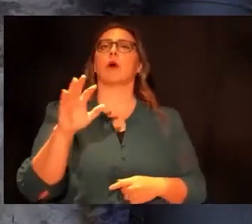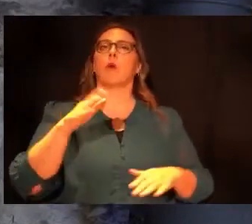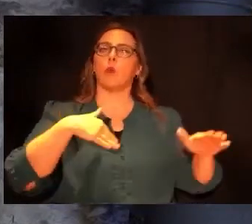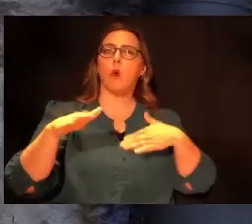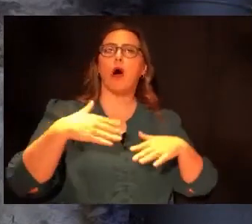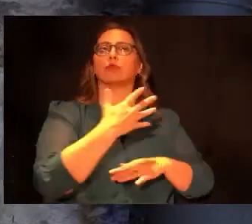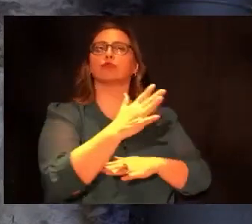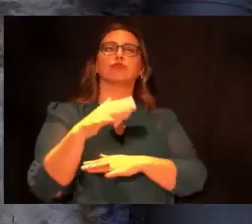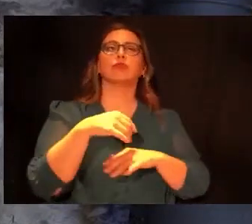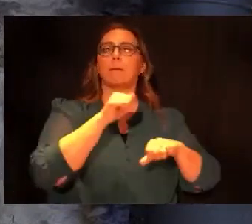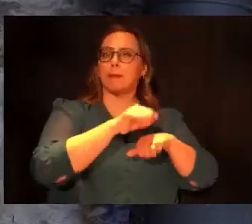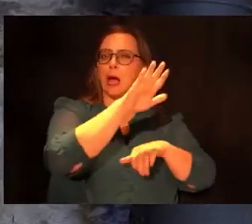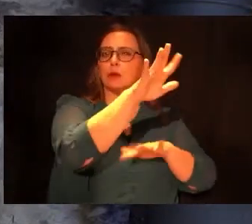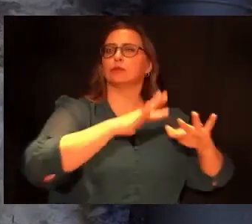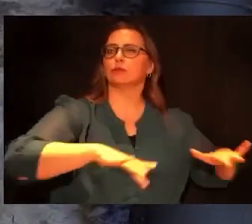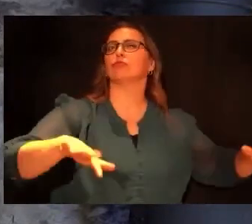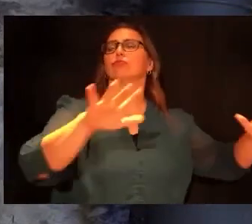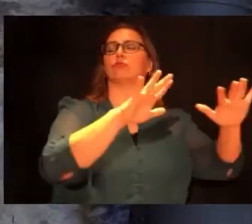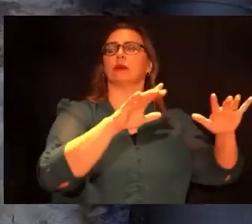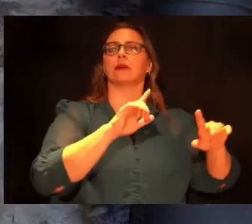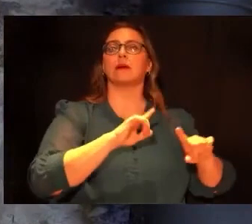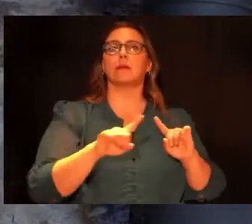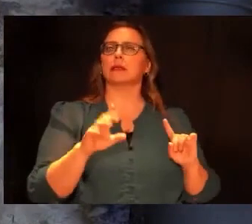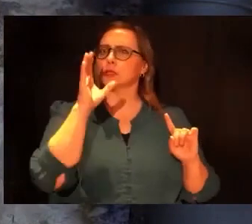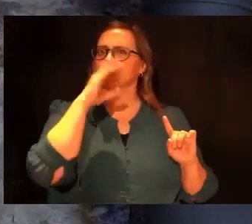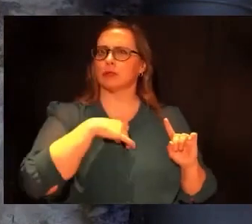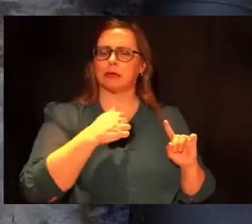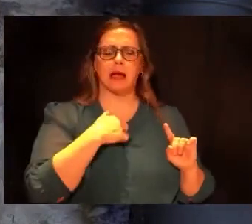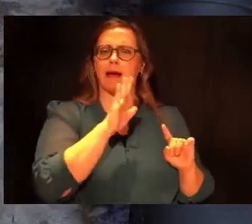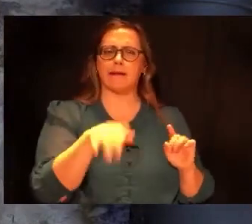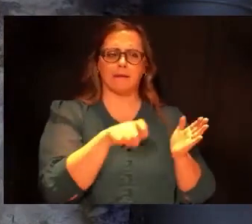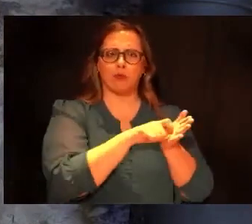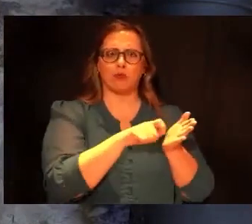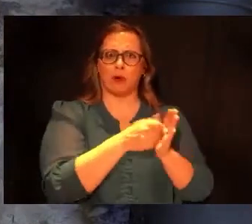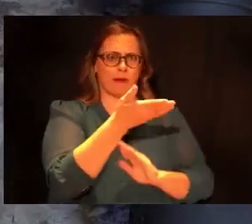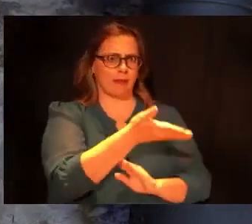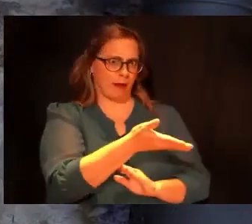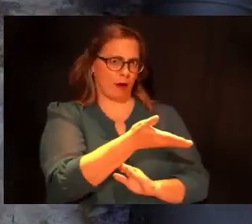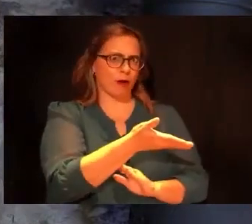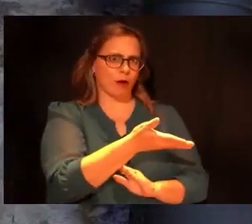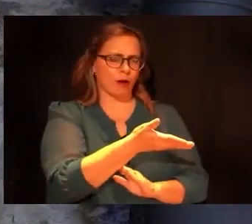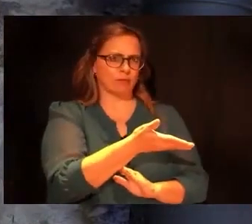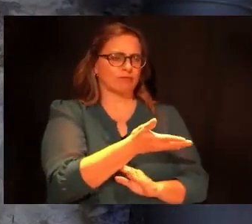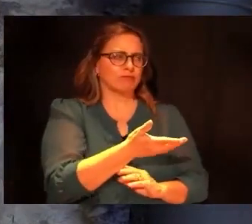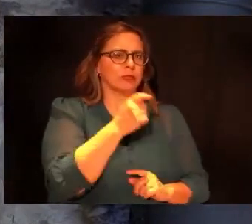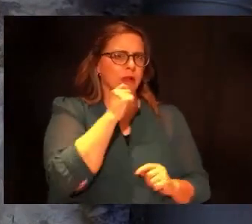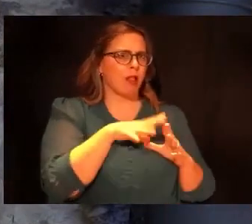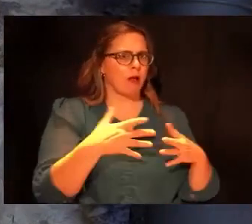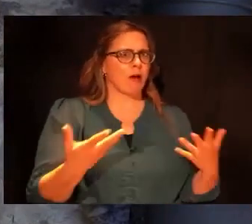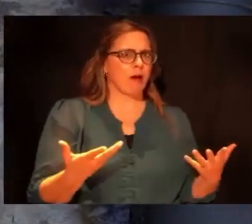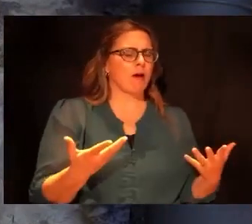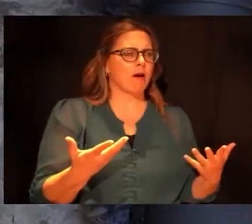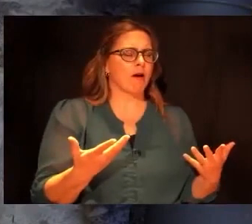there. And oddly enough, I never write a lot of poetry there.